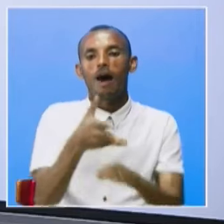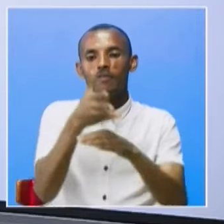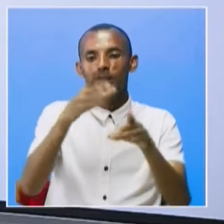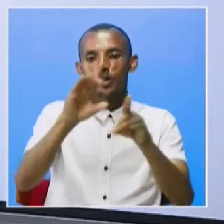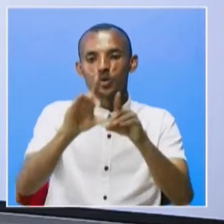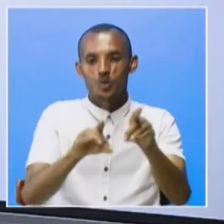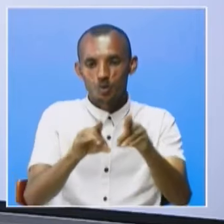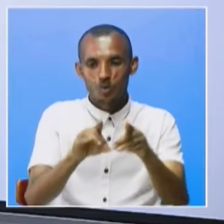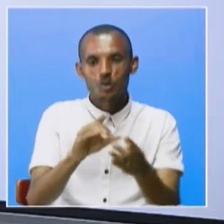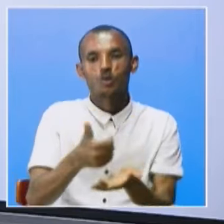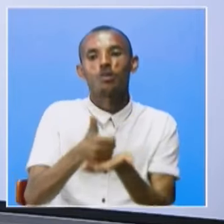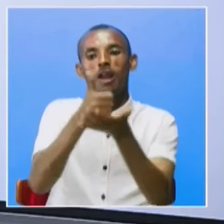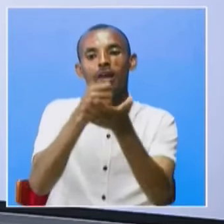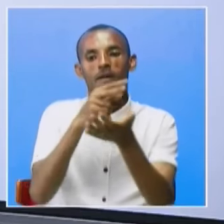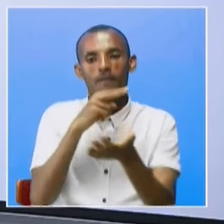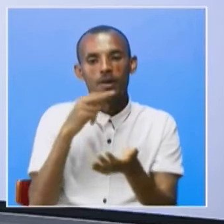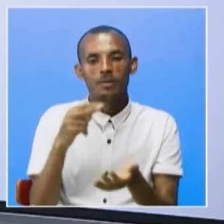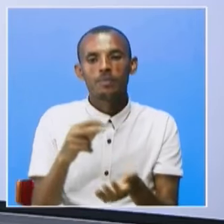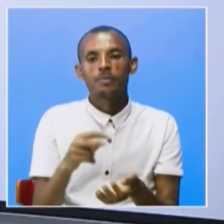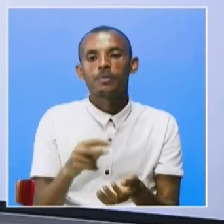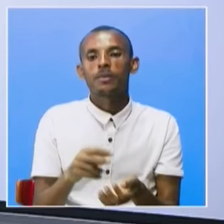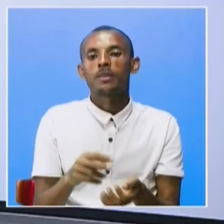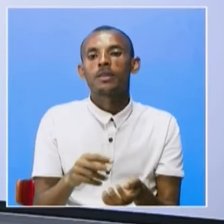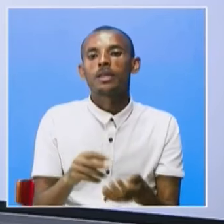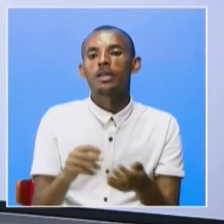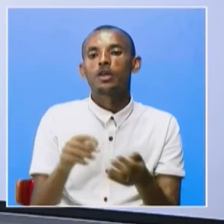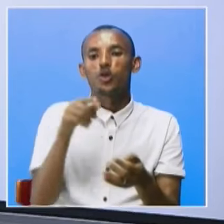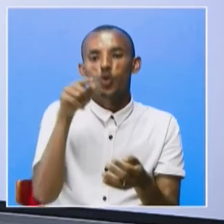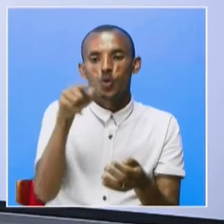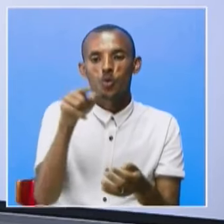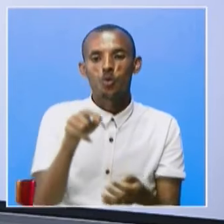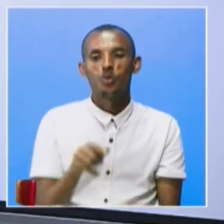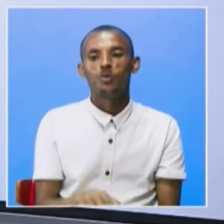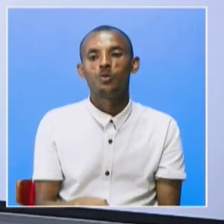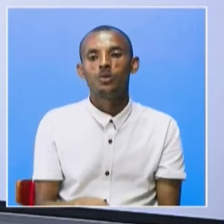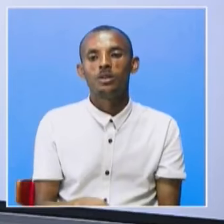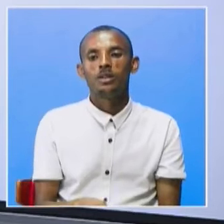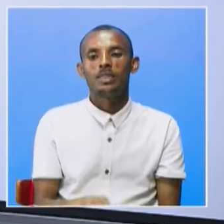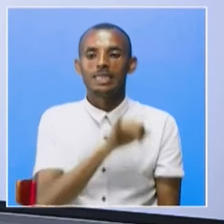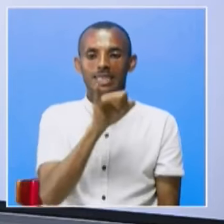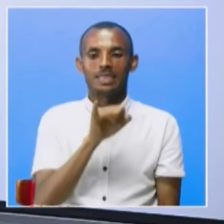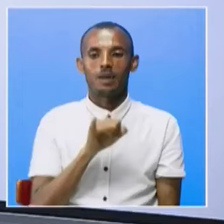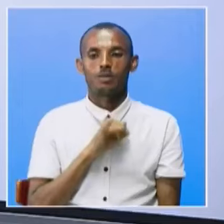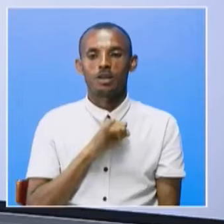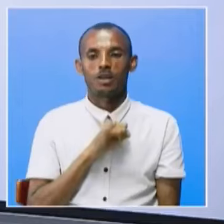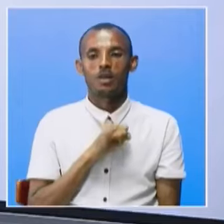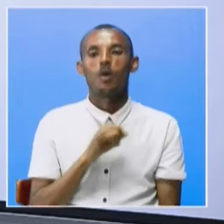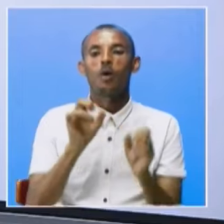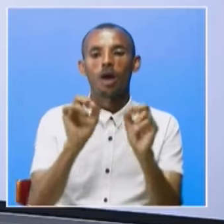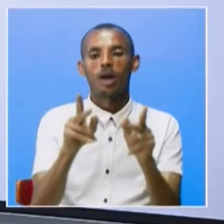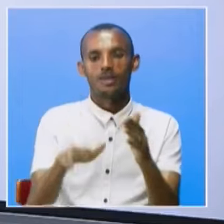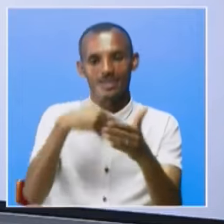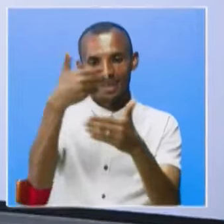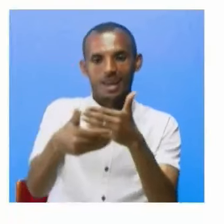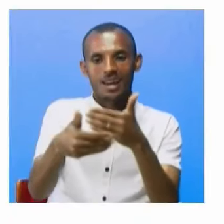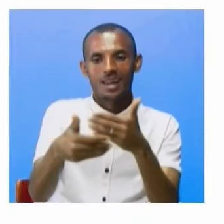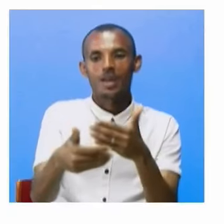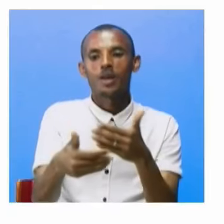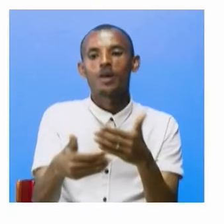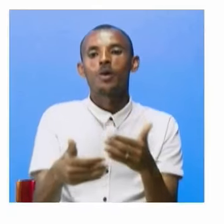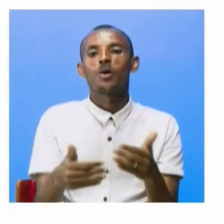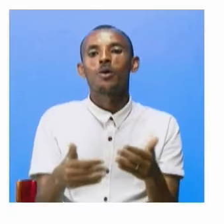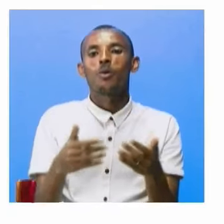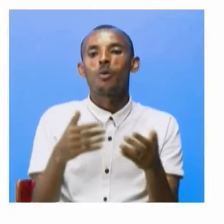which is the auxiliary, there comes what? You. Yes? A subject. Okay, then what do I